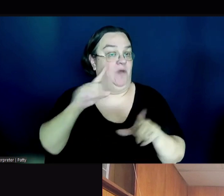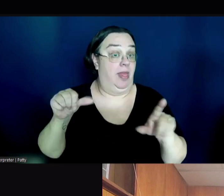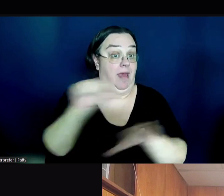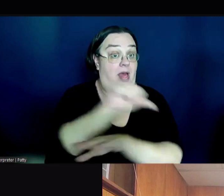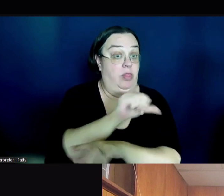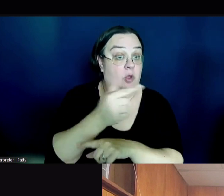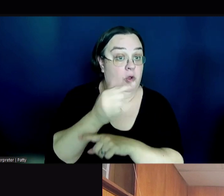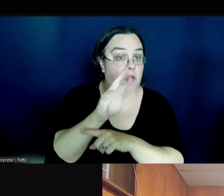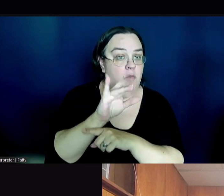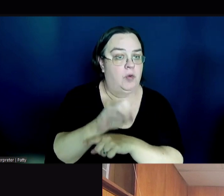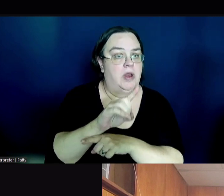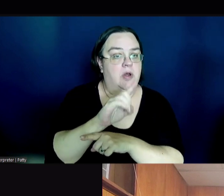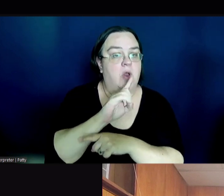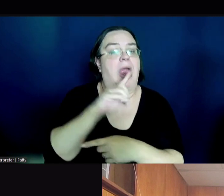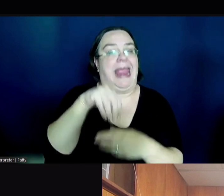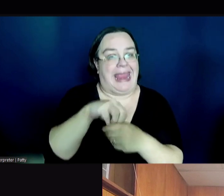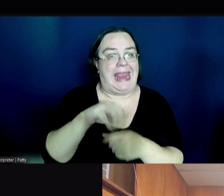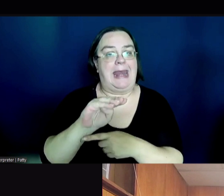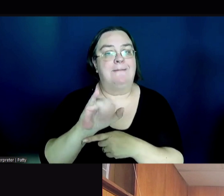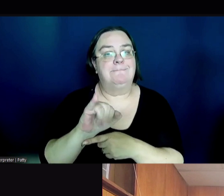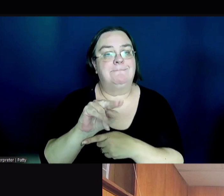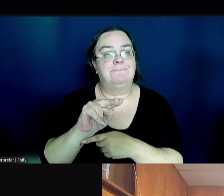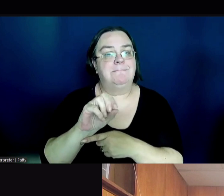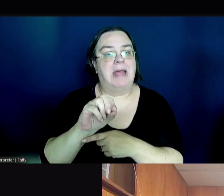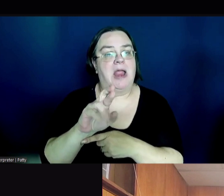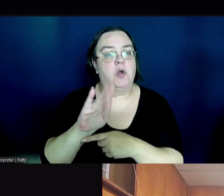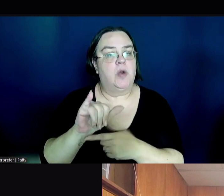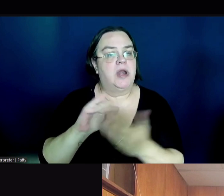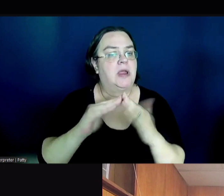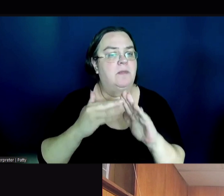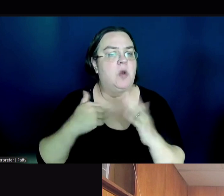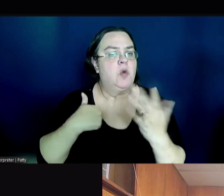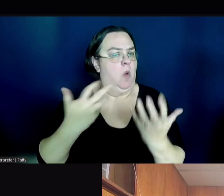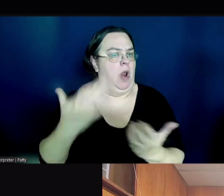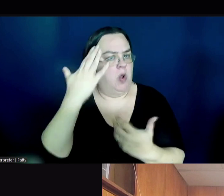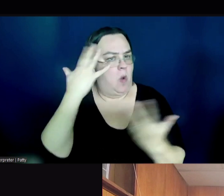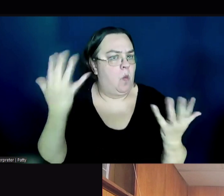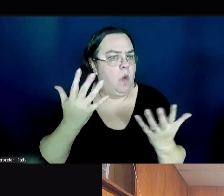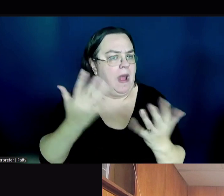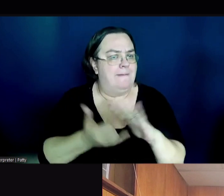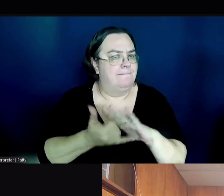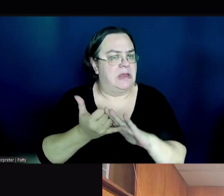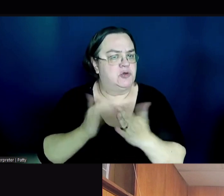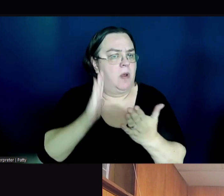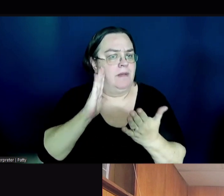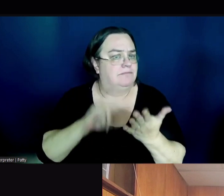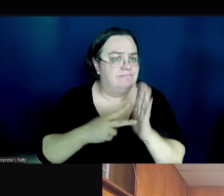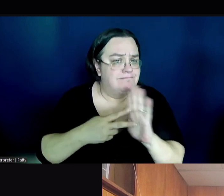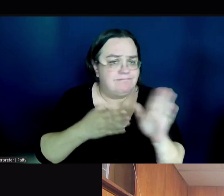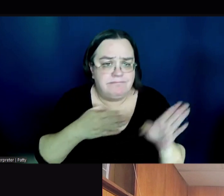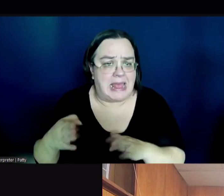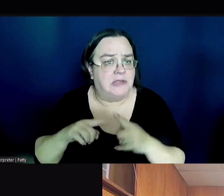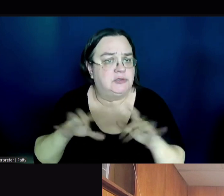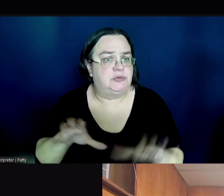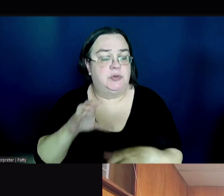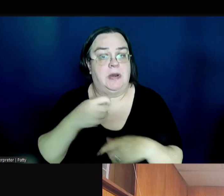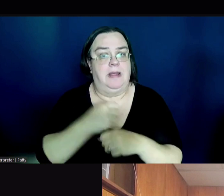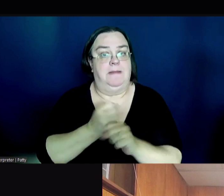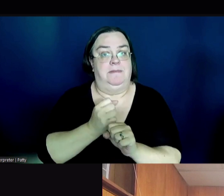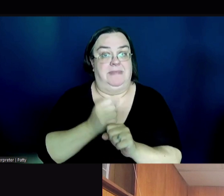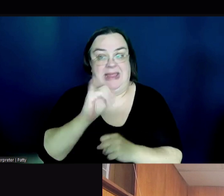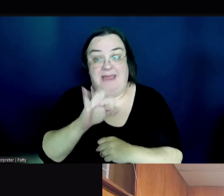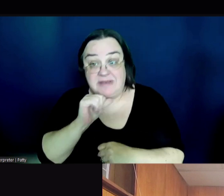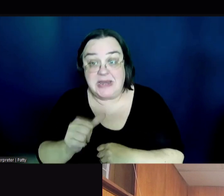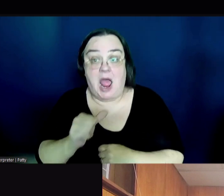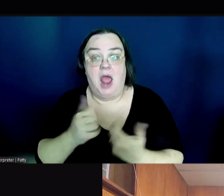in minority communities. So I'd like to know what Metro plans to do if they aren't doing anything to ensure that those communities are benefiting in some way,